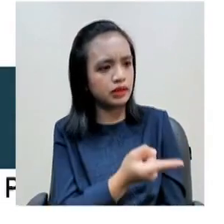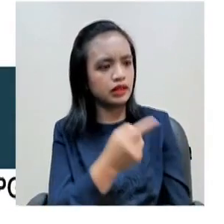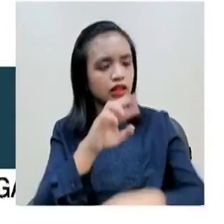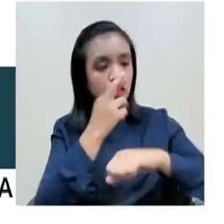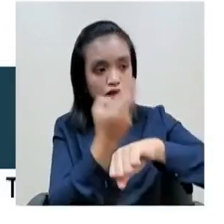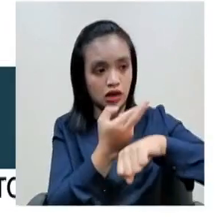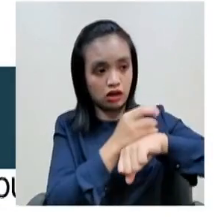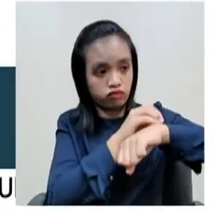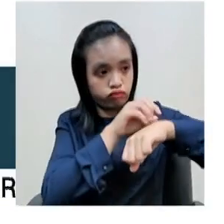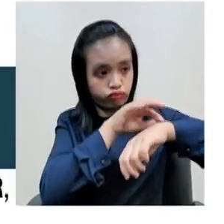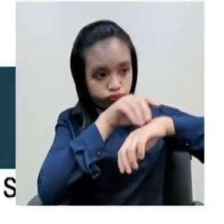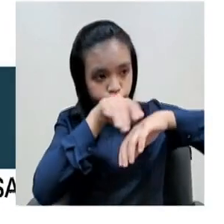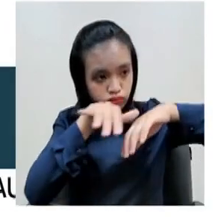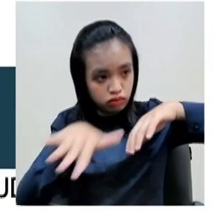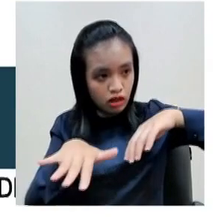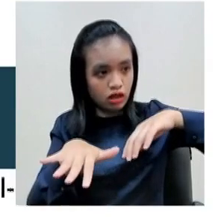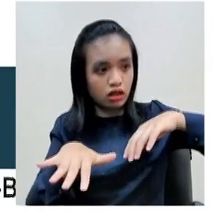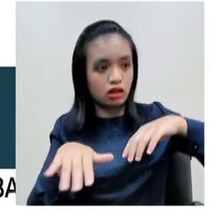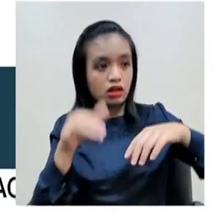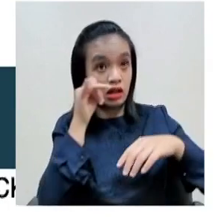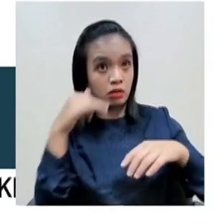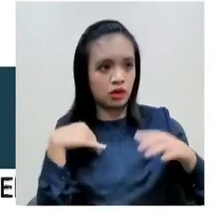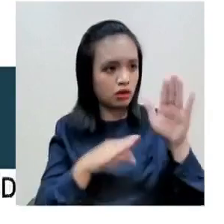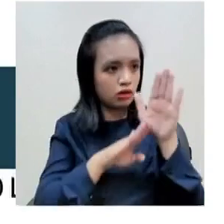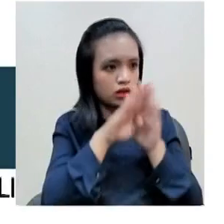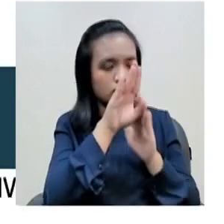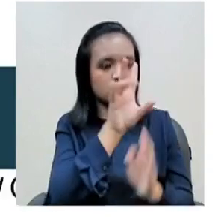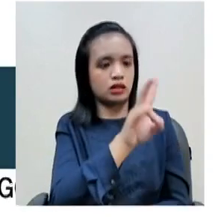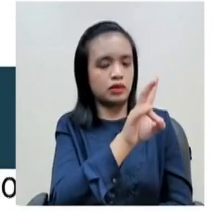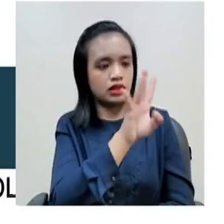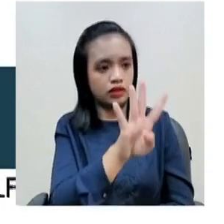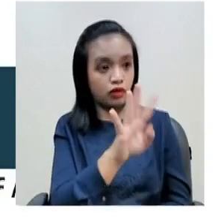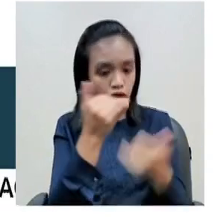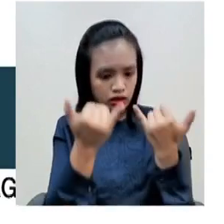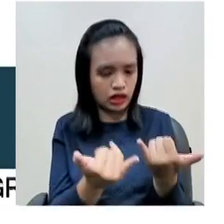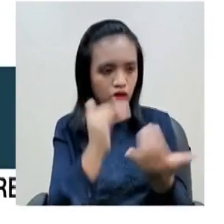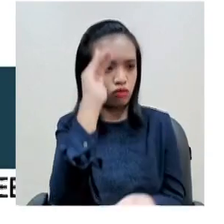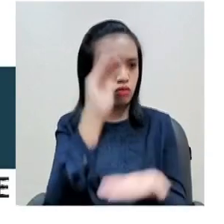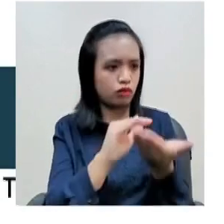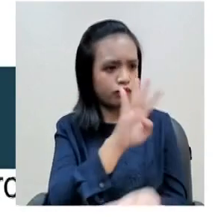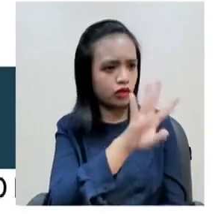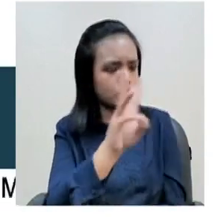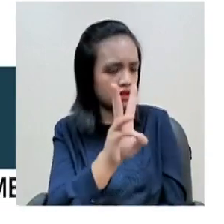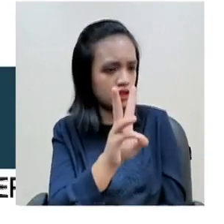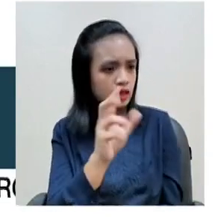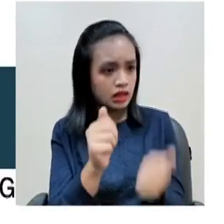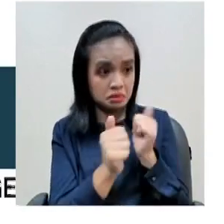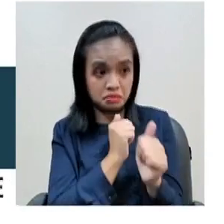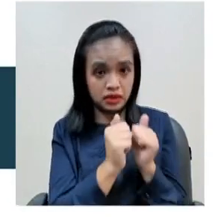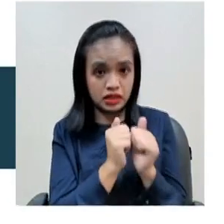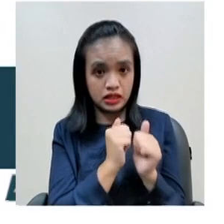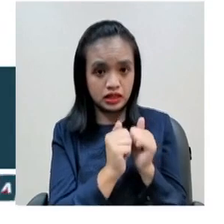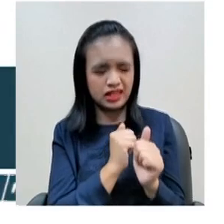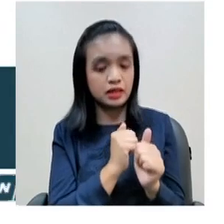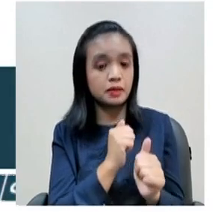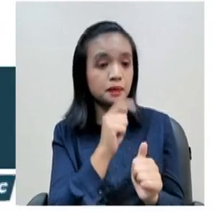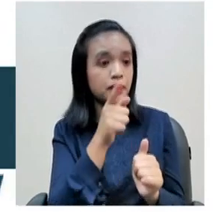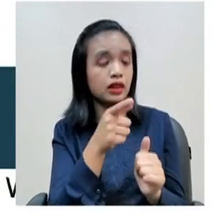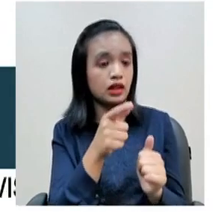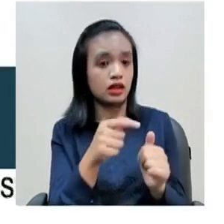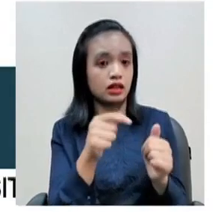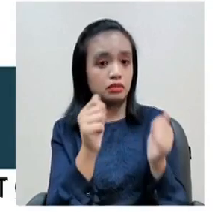event has peaked yesterday from 74. It is now down to 46. Is that a sign that, you know, the activity is